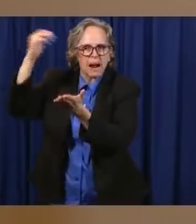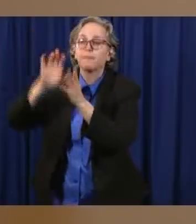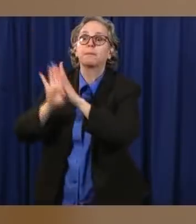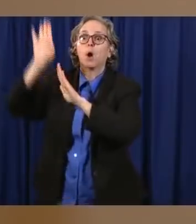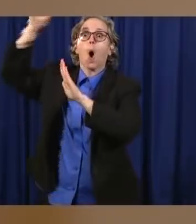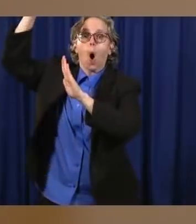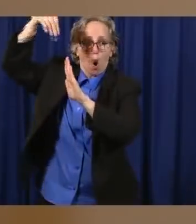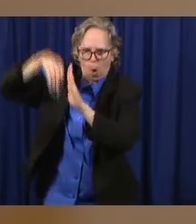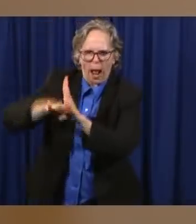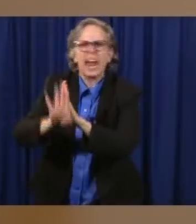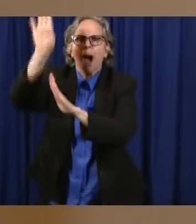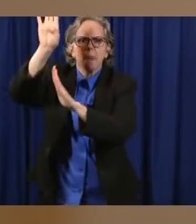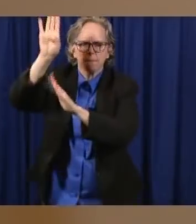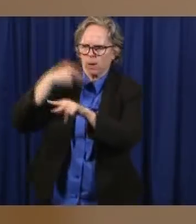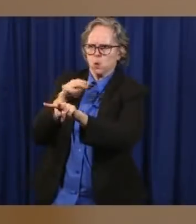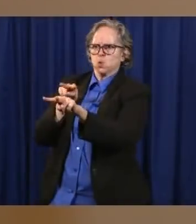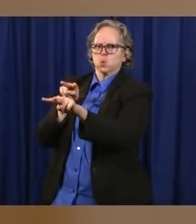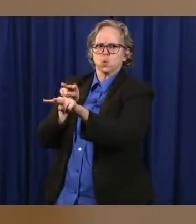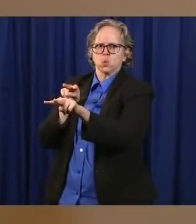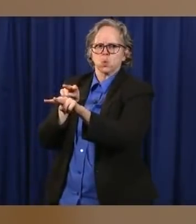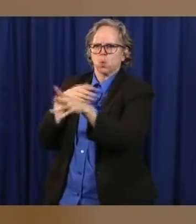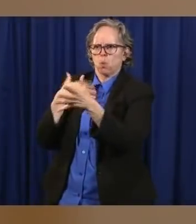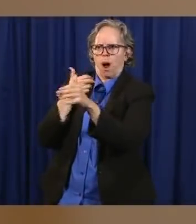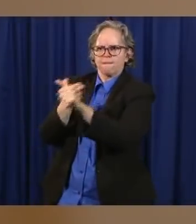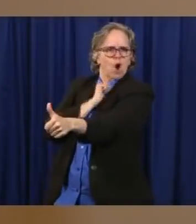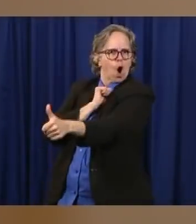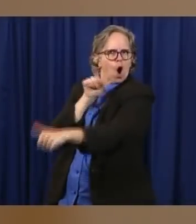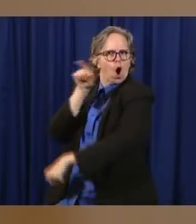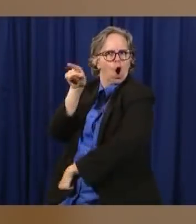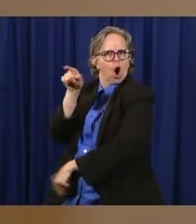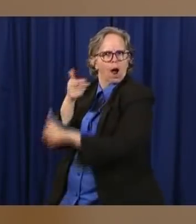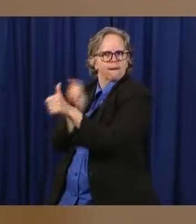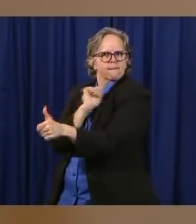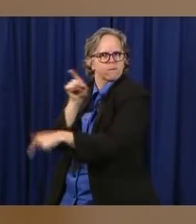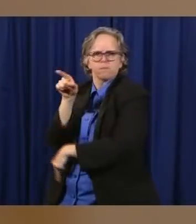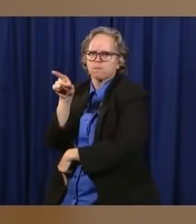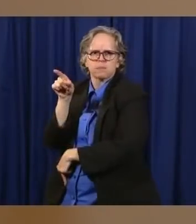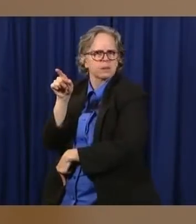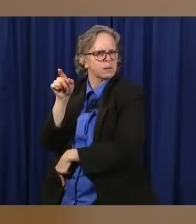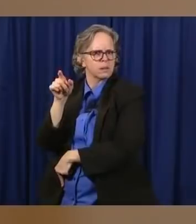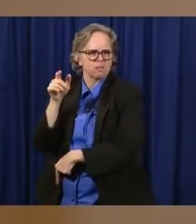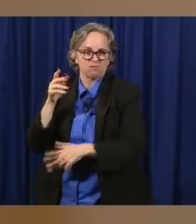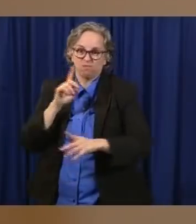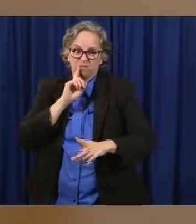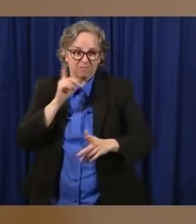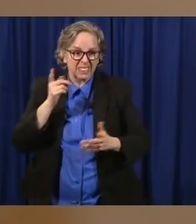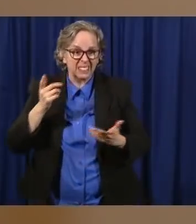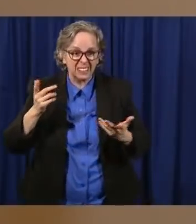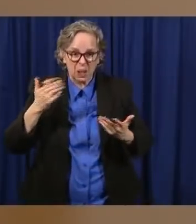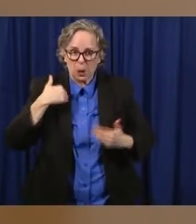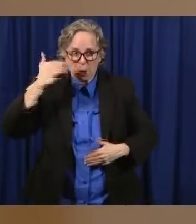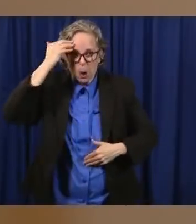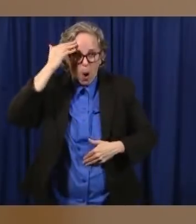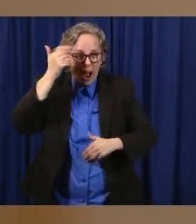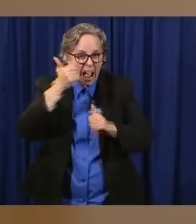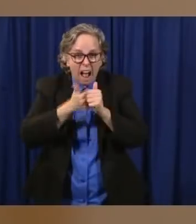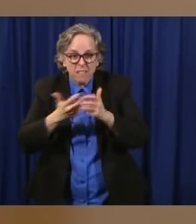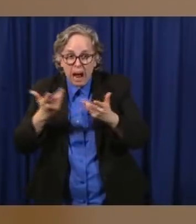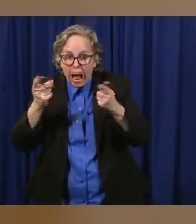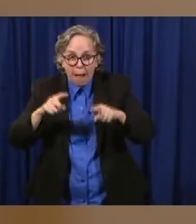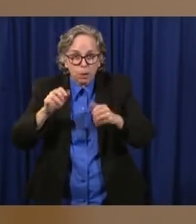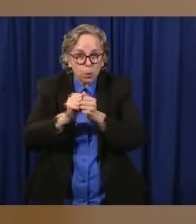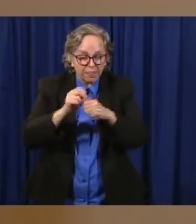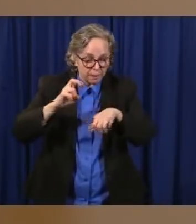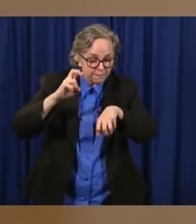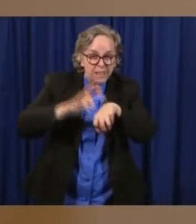susceptible. And we have no real idea of the prevalence of this infection yet. The good news is we have a lot of tools